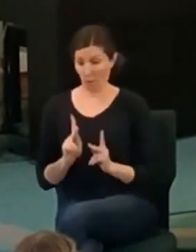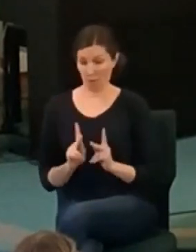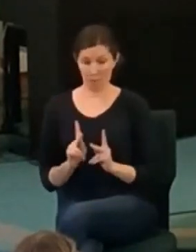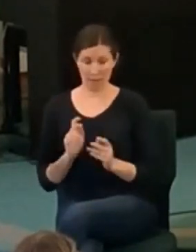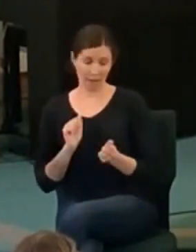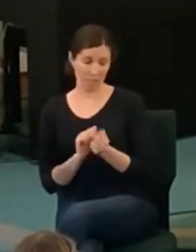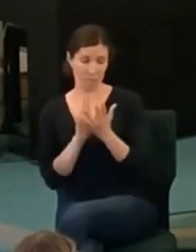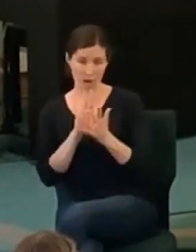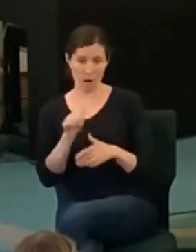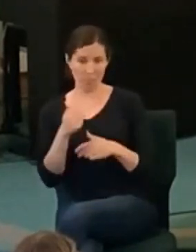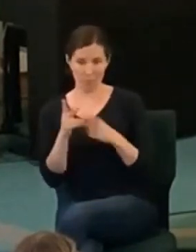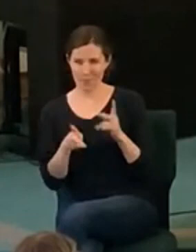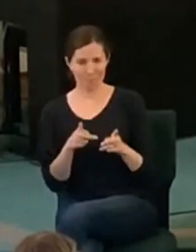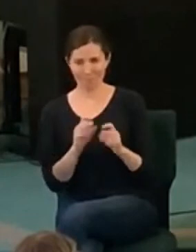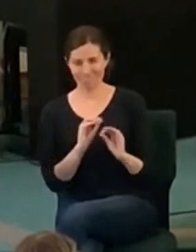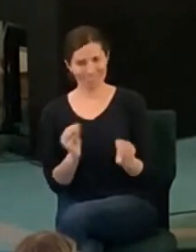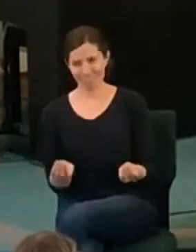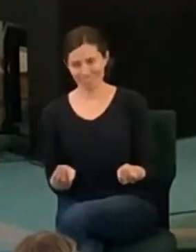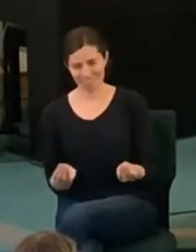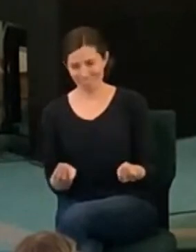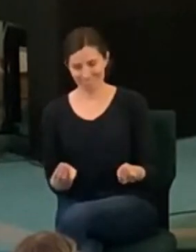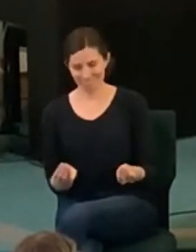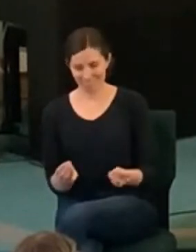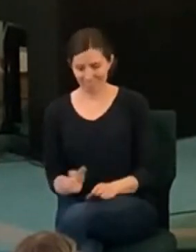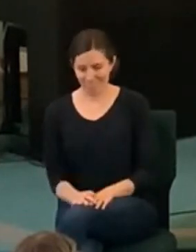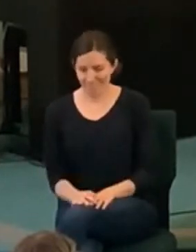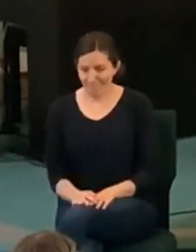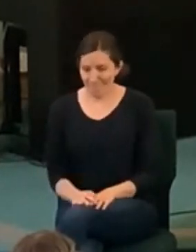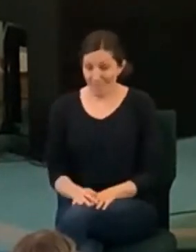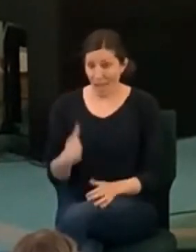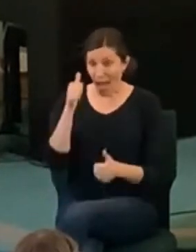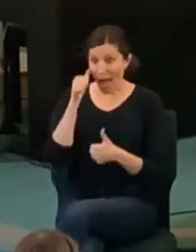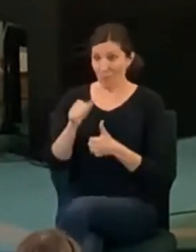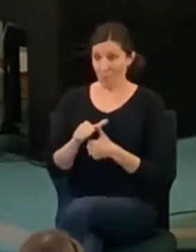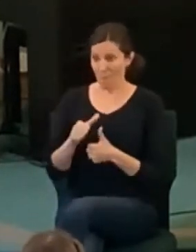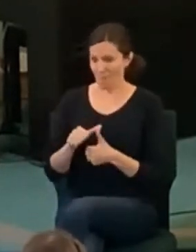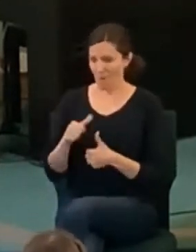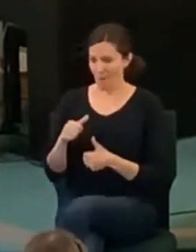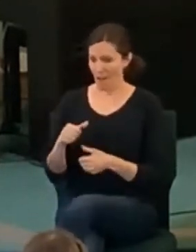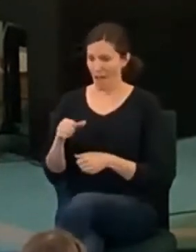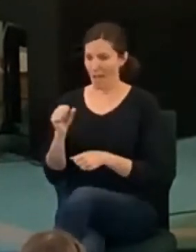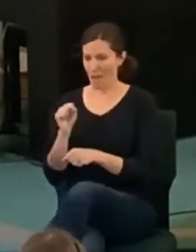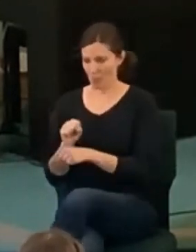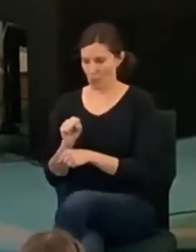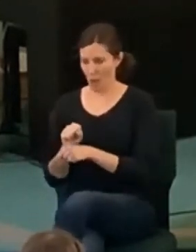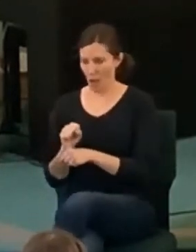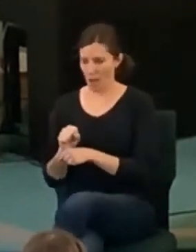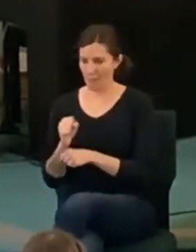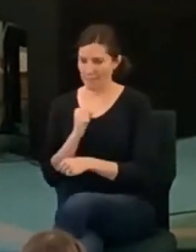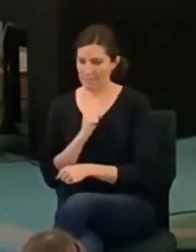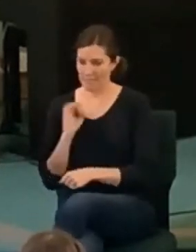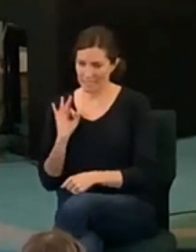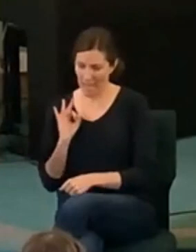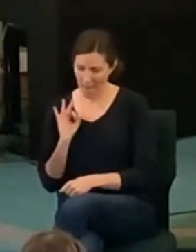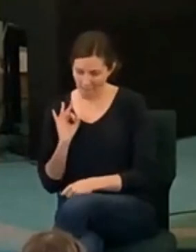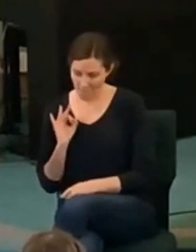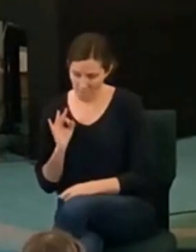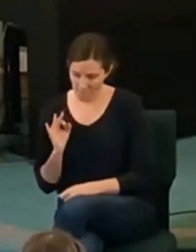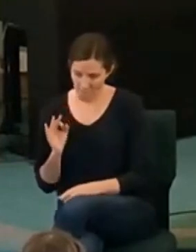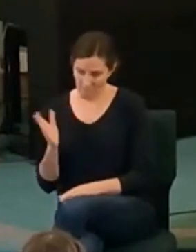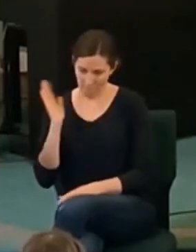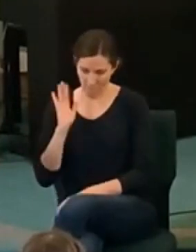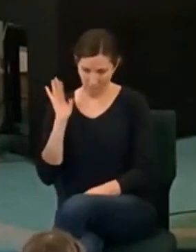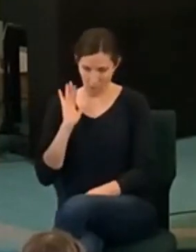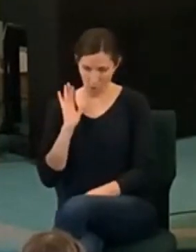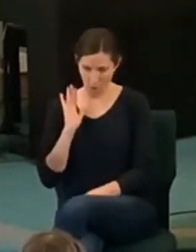And before we ever do that, we just need to gently remind ourselves that we have sin in our lives. We have struggles, and